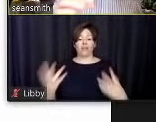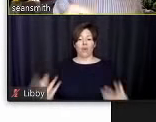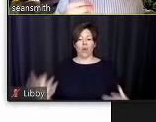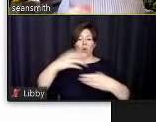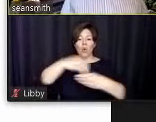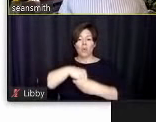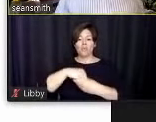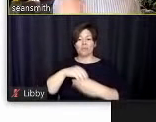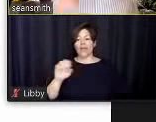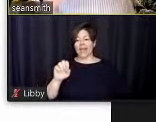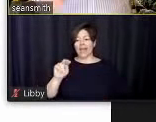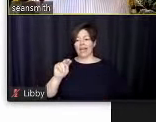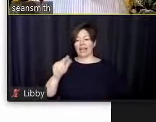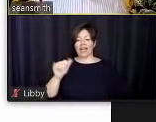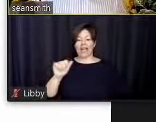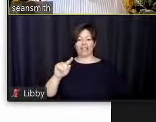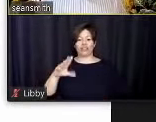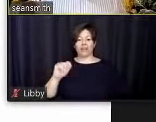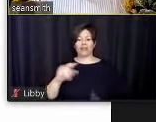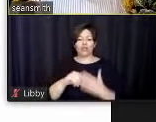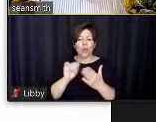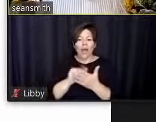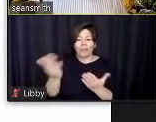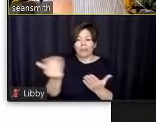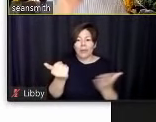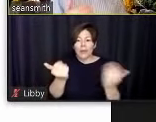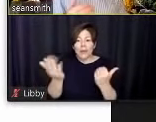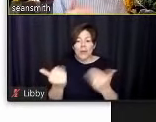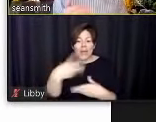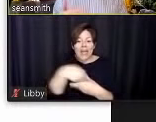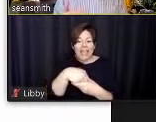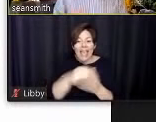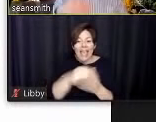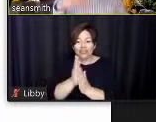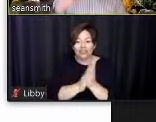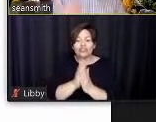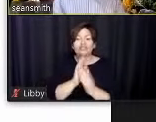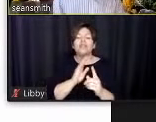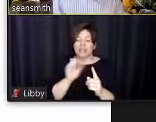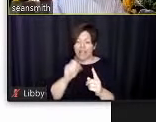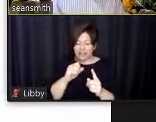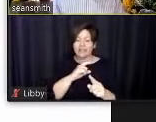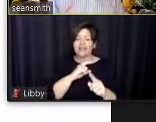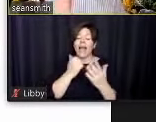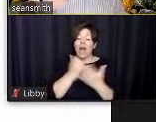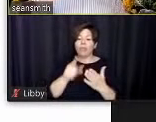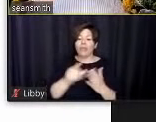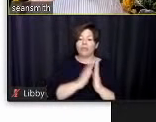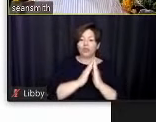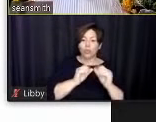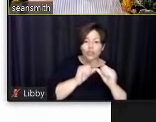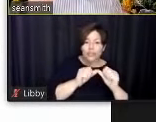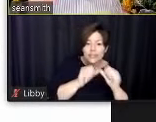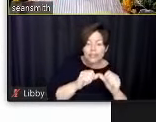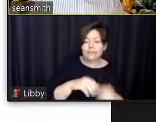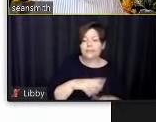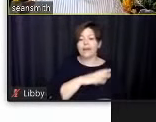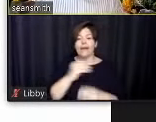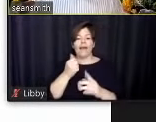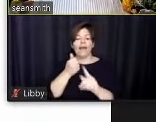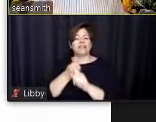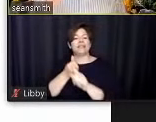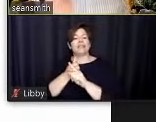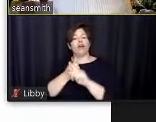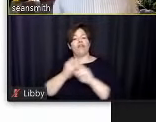options, not only to engage my learners, but to build their ability to persist and to build the ability to